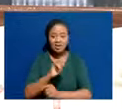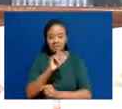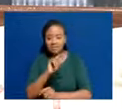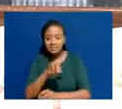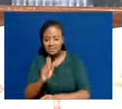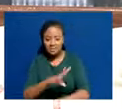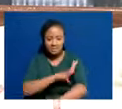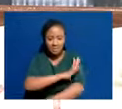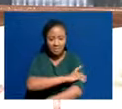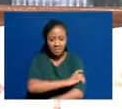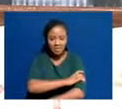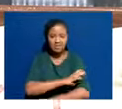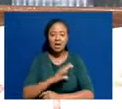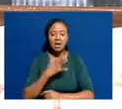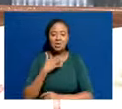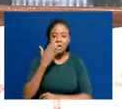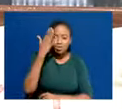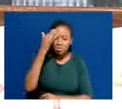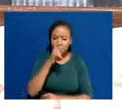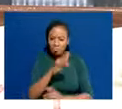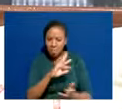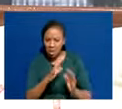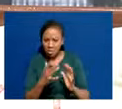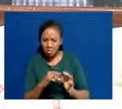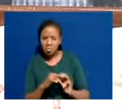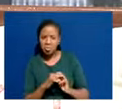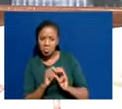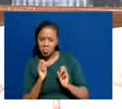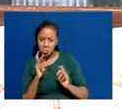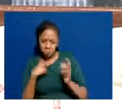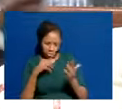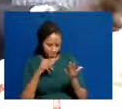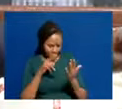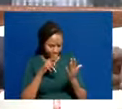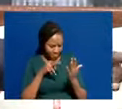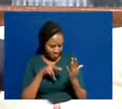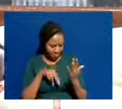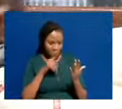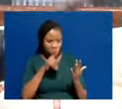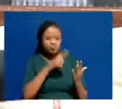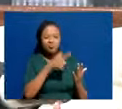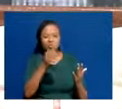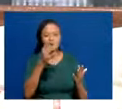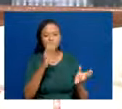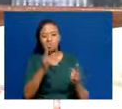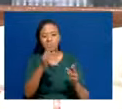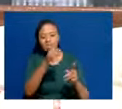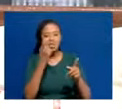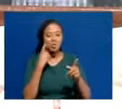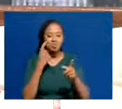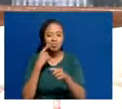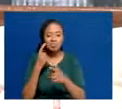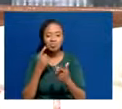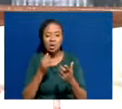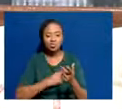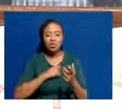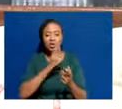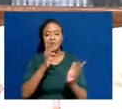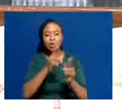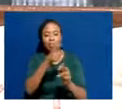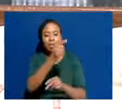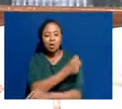whatnot, just vital signs, and tell you, okay, because of what you have, you should go to the dispensary or the health center, or just get